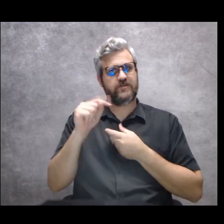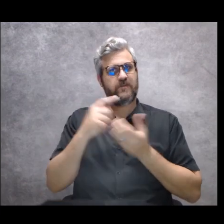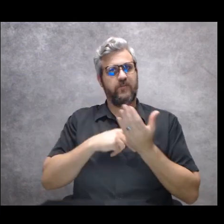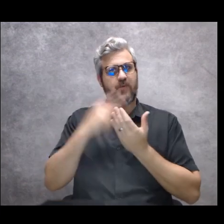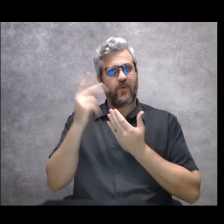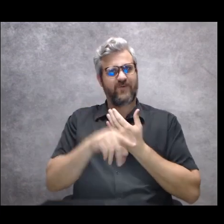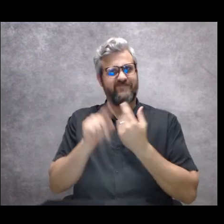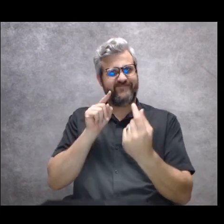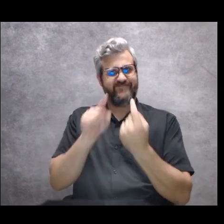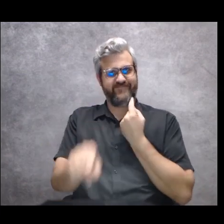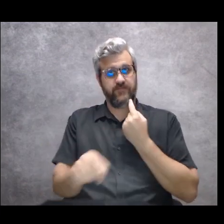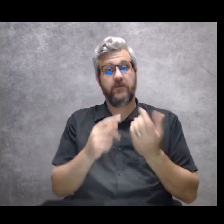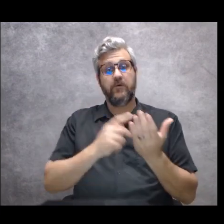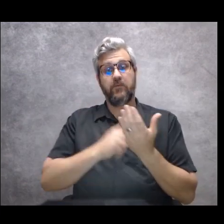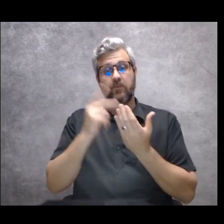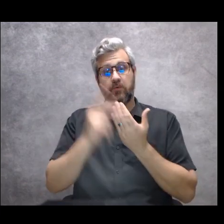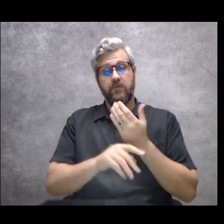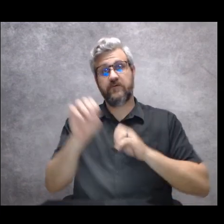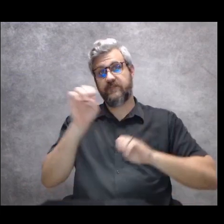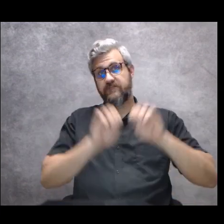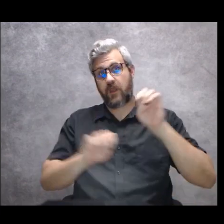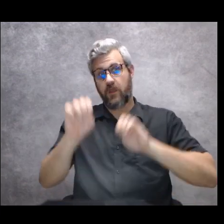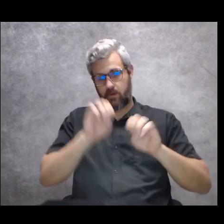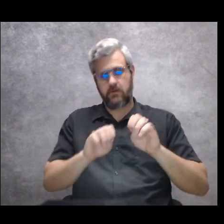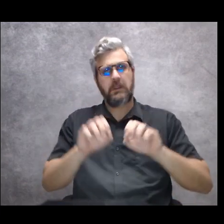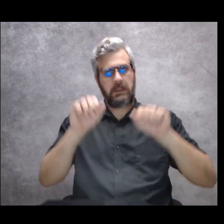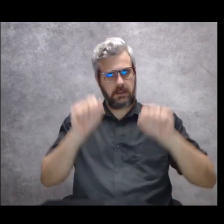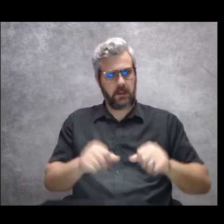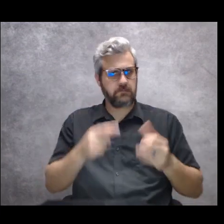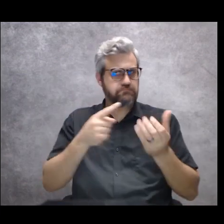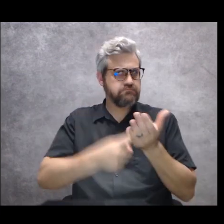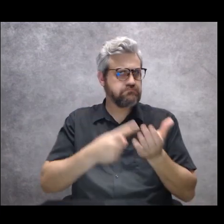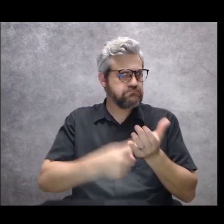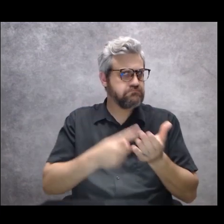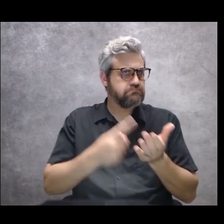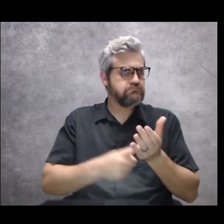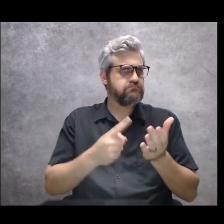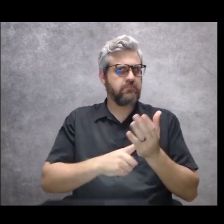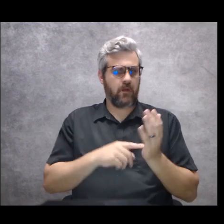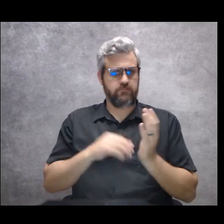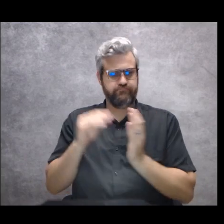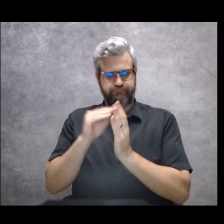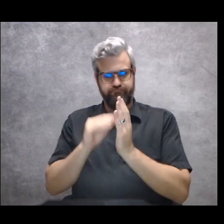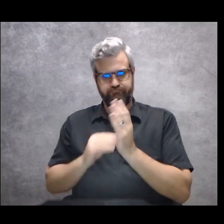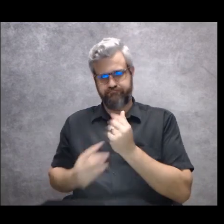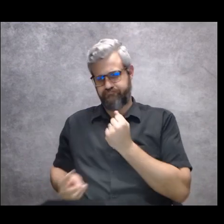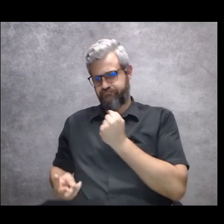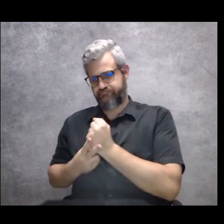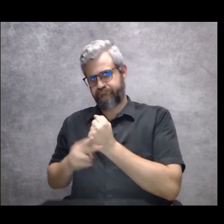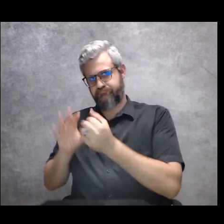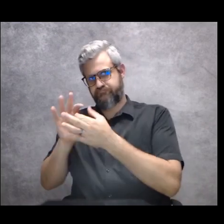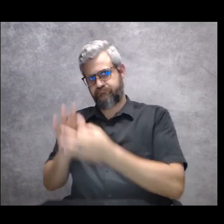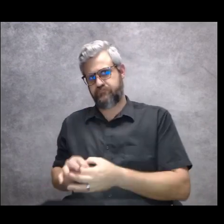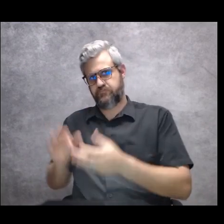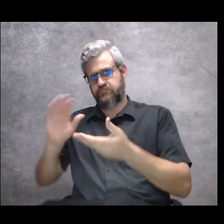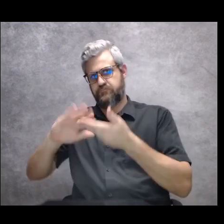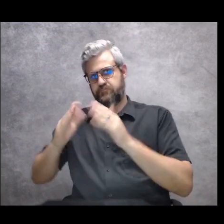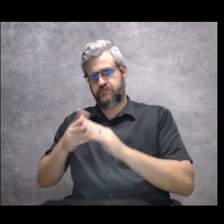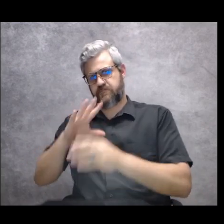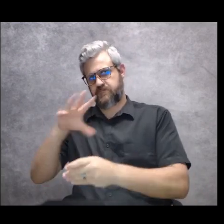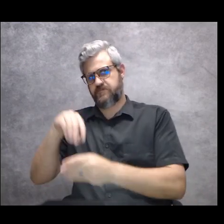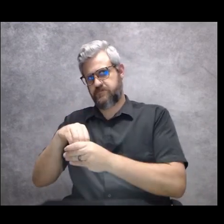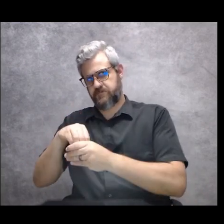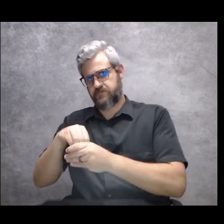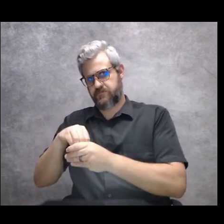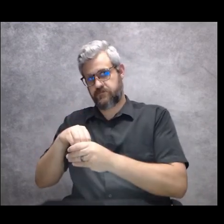be a discussion with notes taken and saved about community involvement. These notes could be saved,